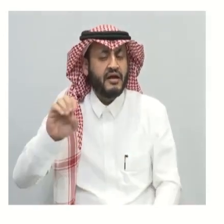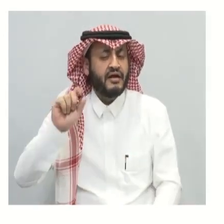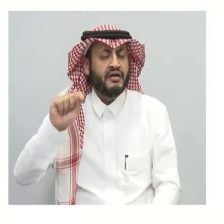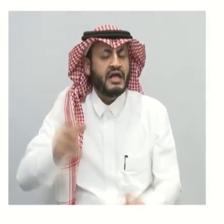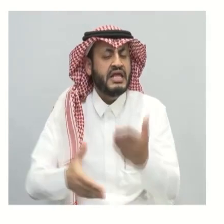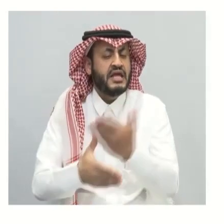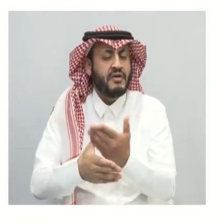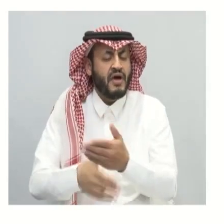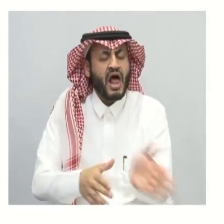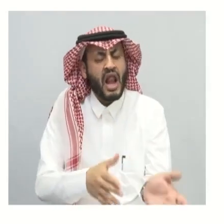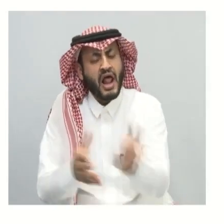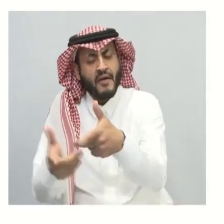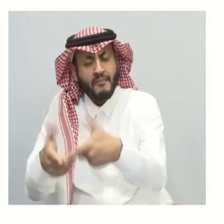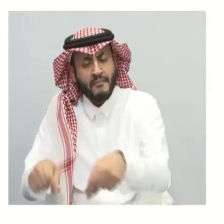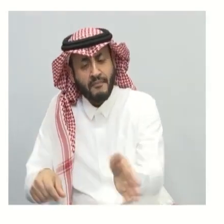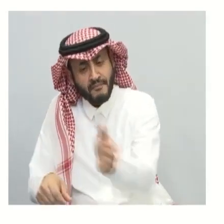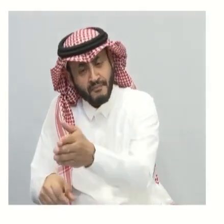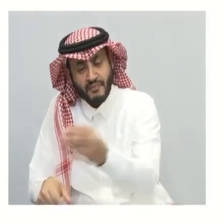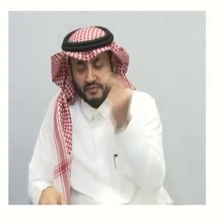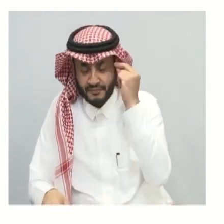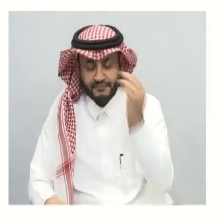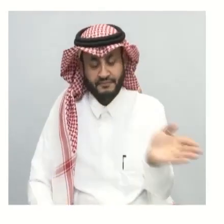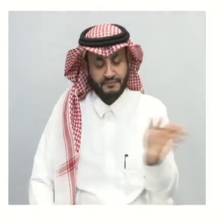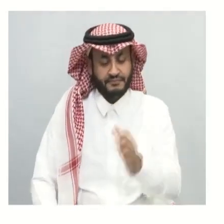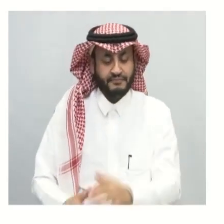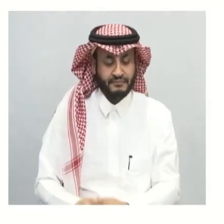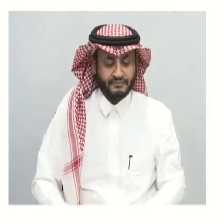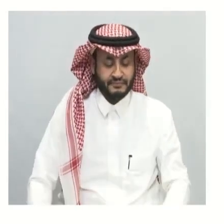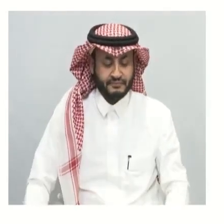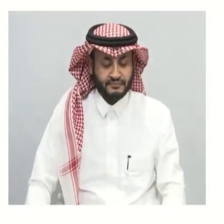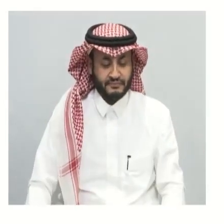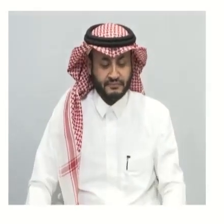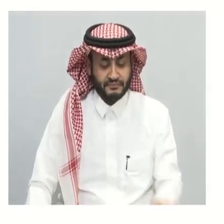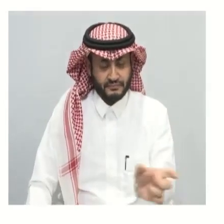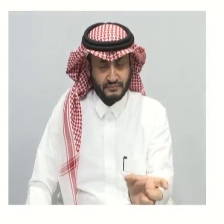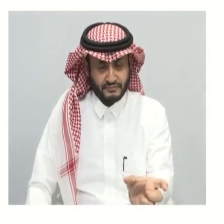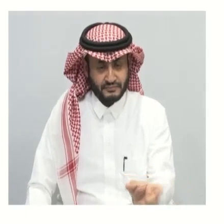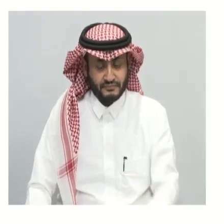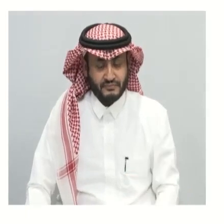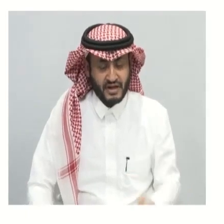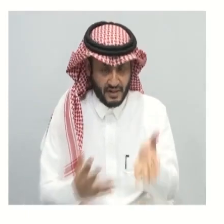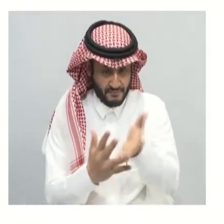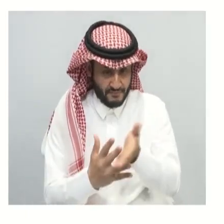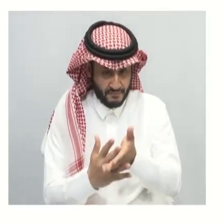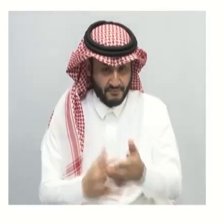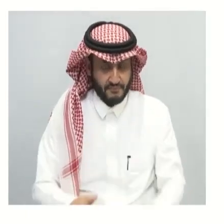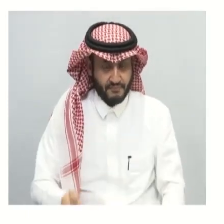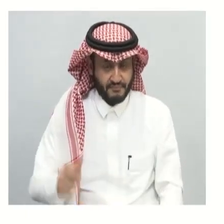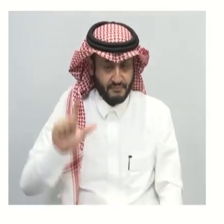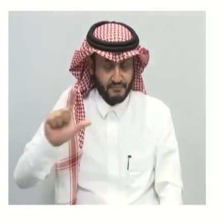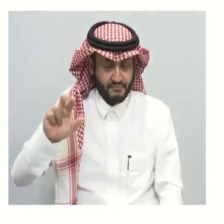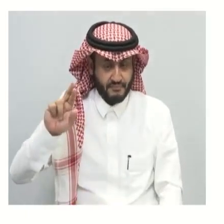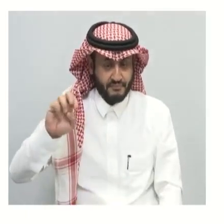nephew left yet? Yes, Greg has gone. already gone. At